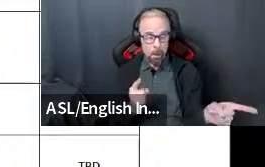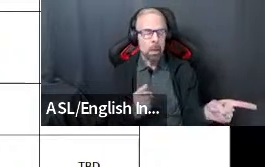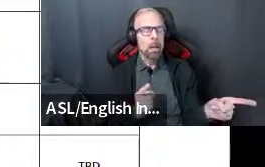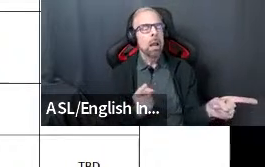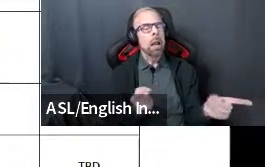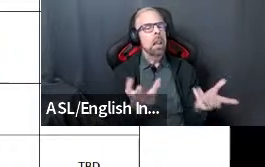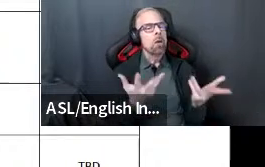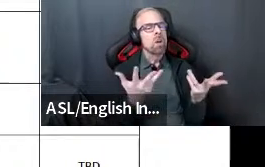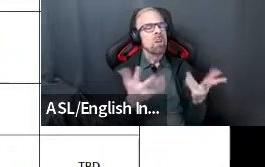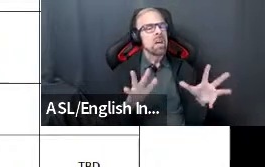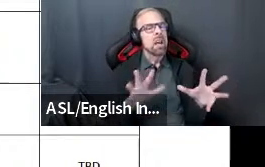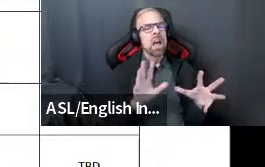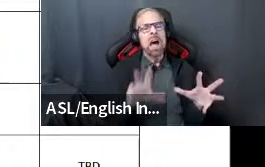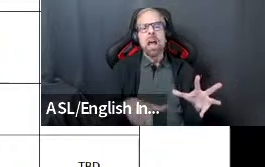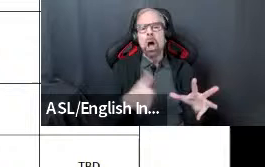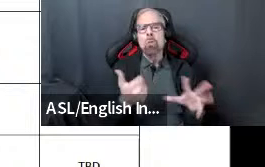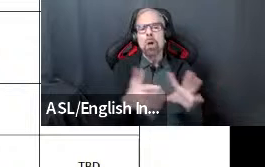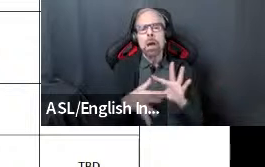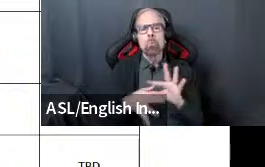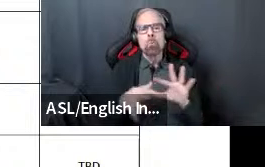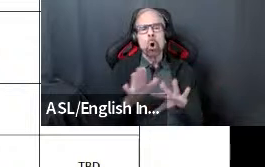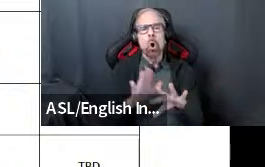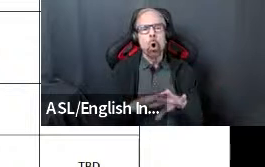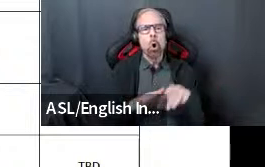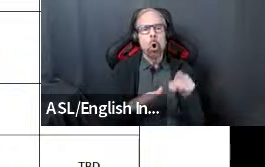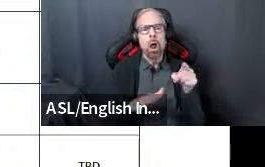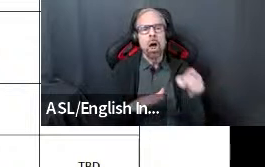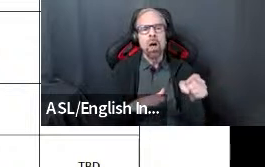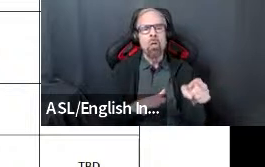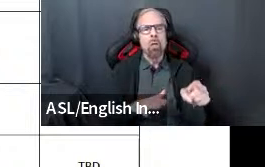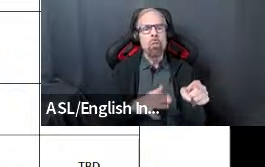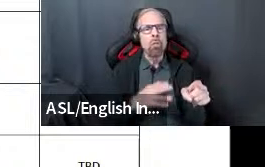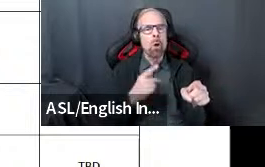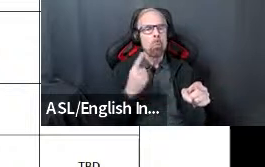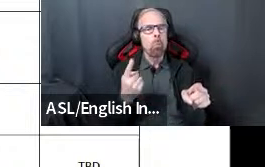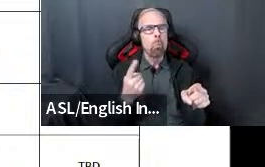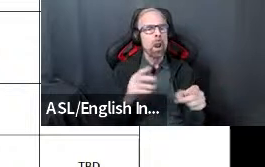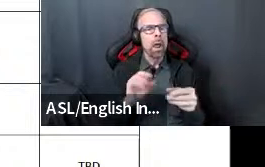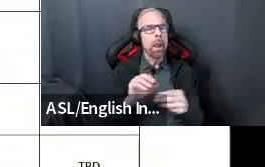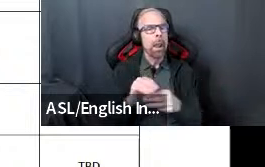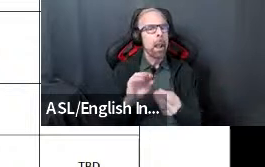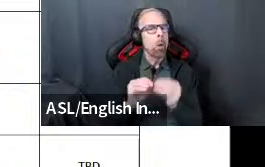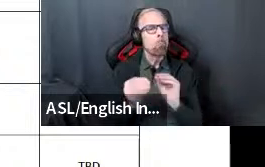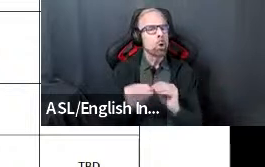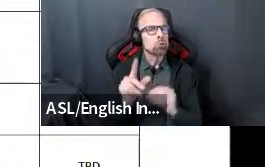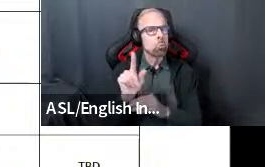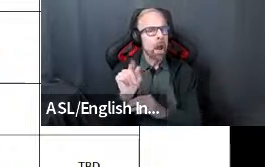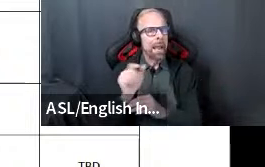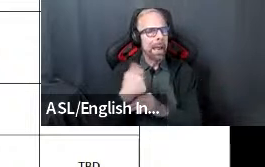finish up. Are there any other comments on the one we're currently discussing, MA20? Okay,